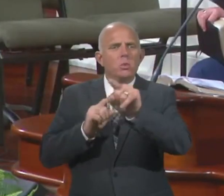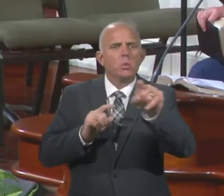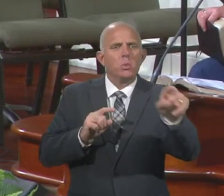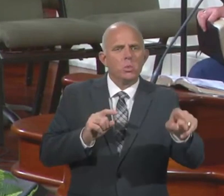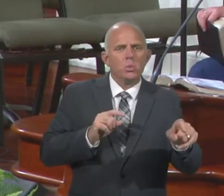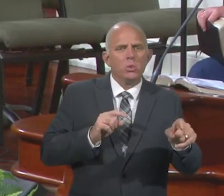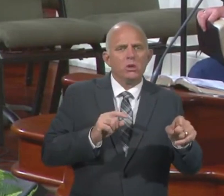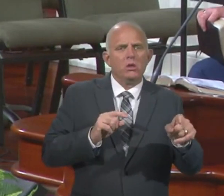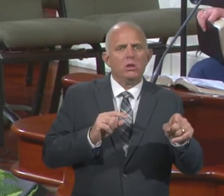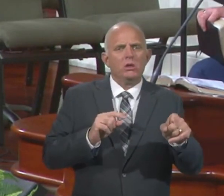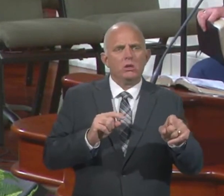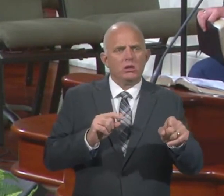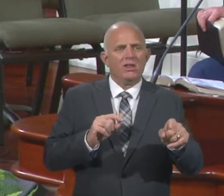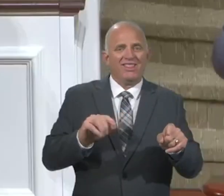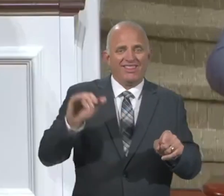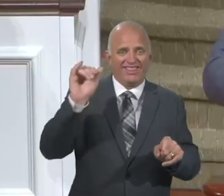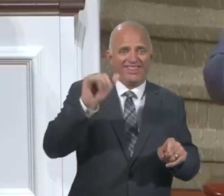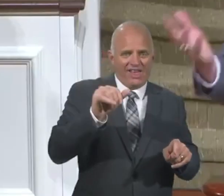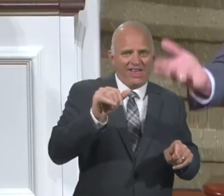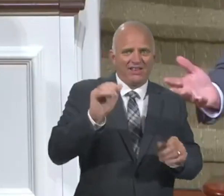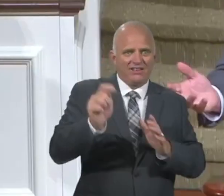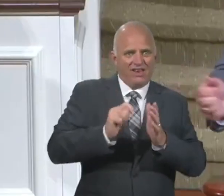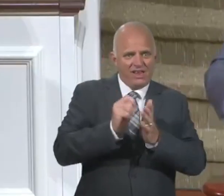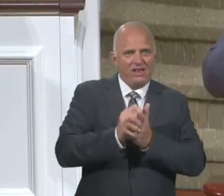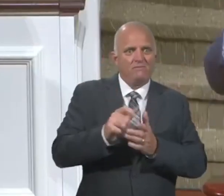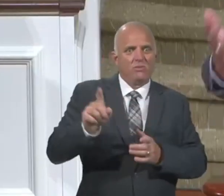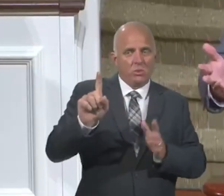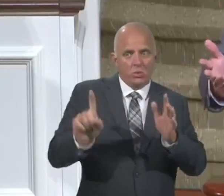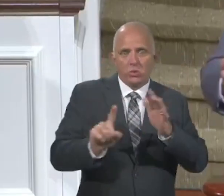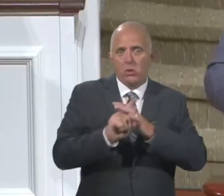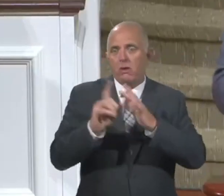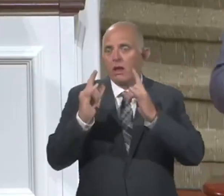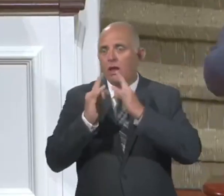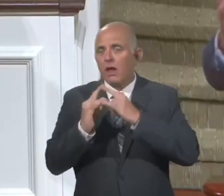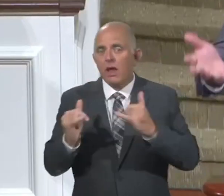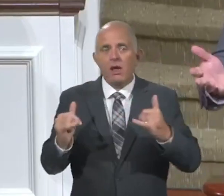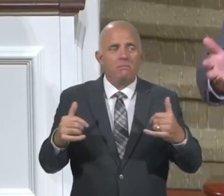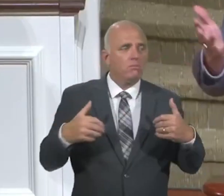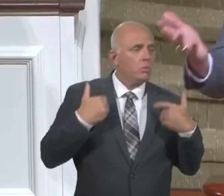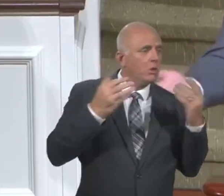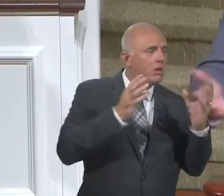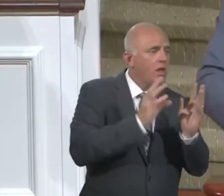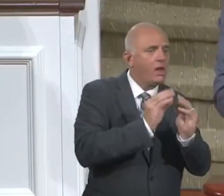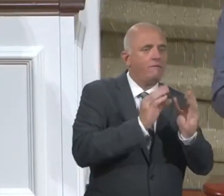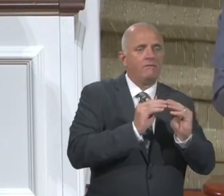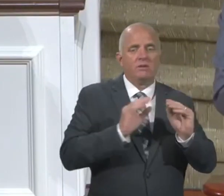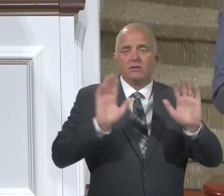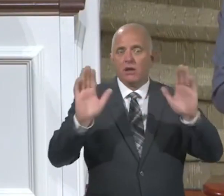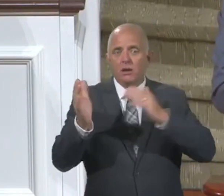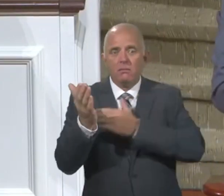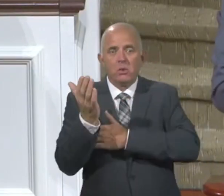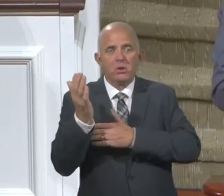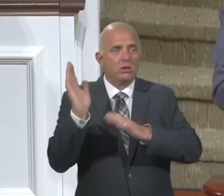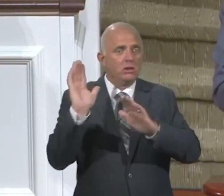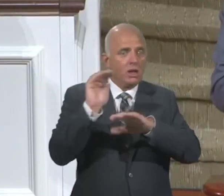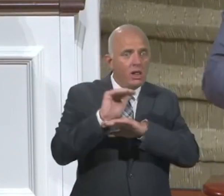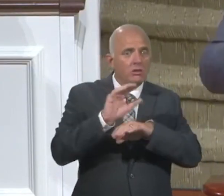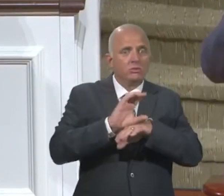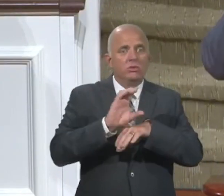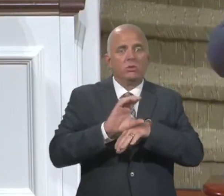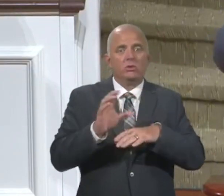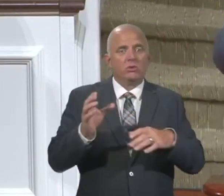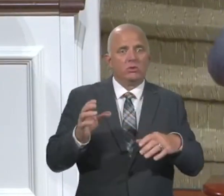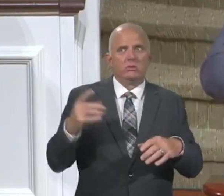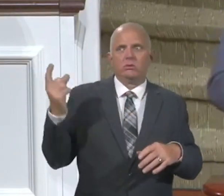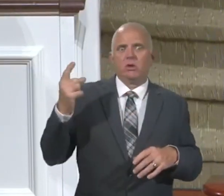that event that you attended. Maybe it was a camp, or maybe it was a youth conference. Maybe it was a Sunday morning or Sunday night service. I wonder who prayed